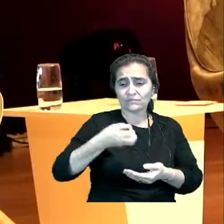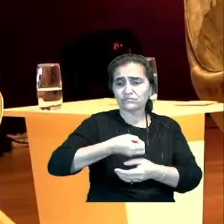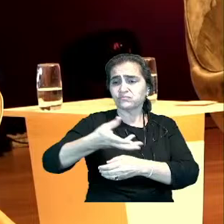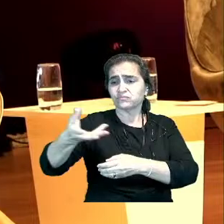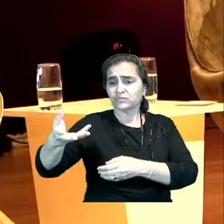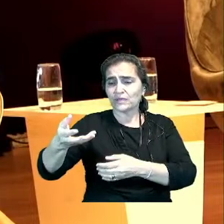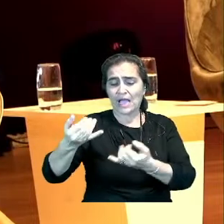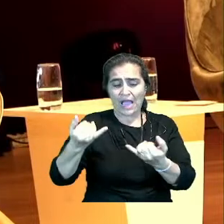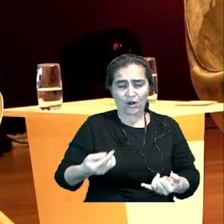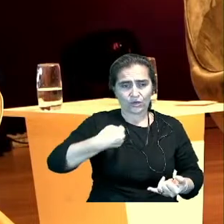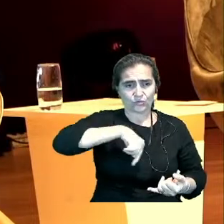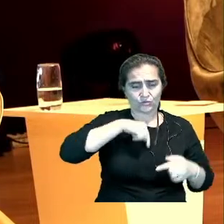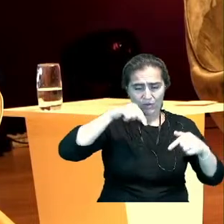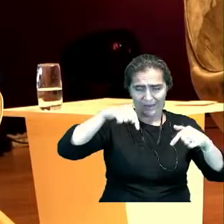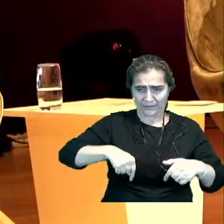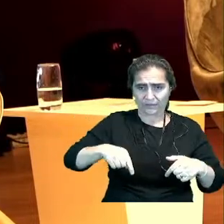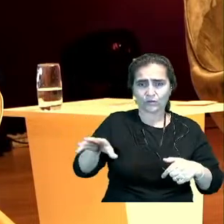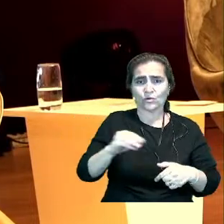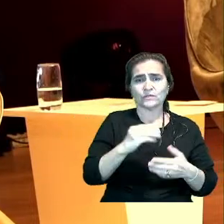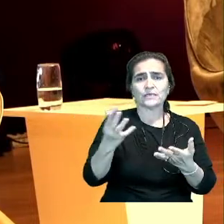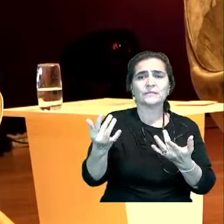we're waiting to be able to tell her